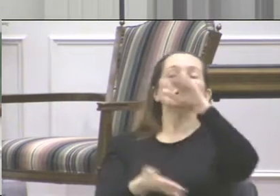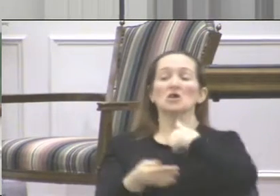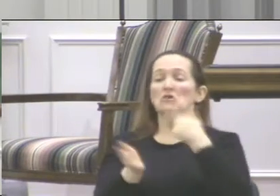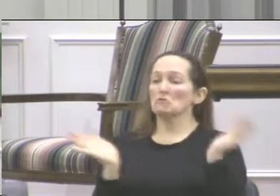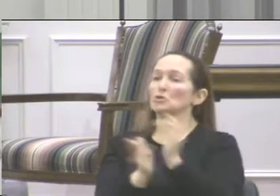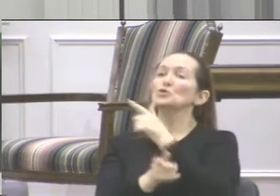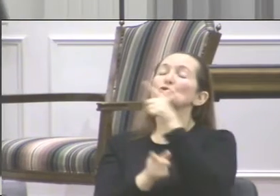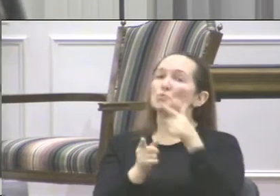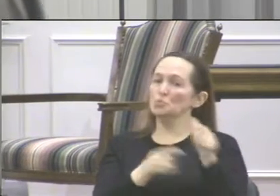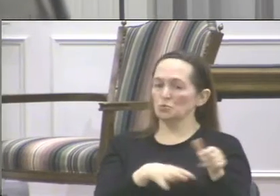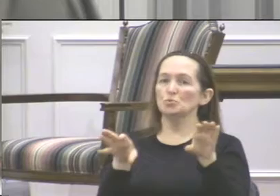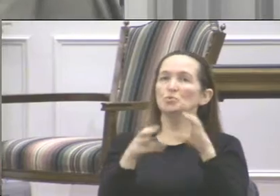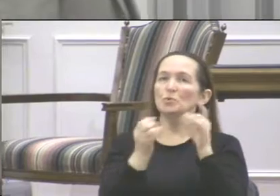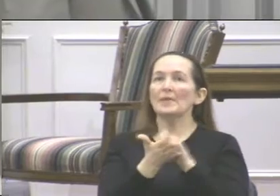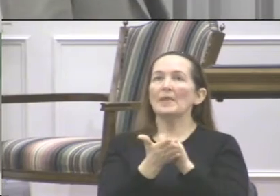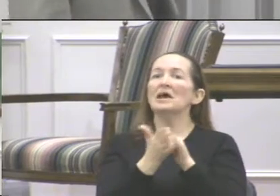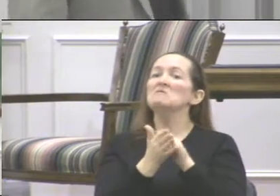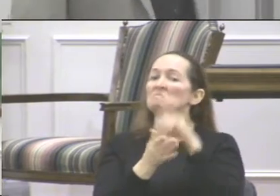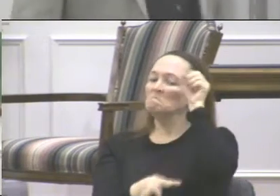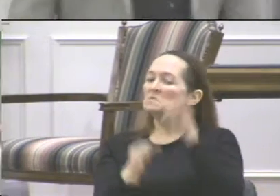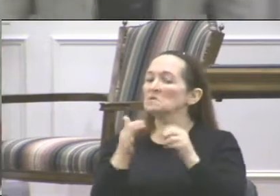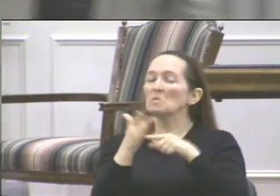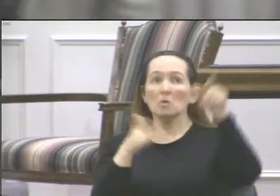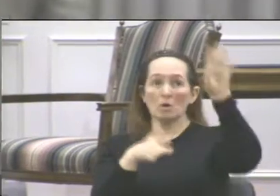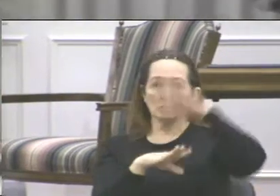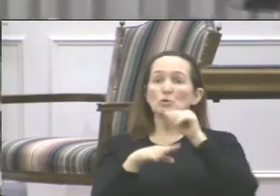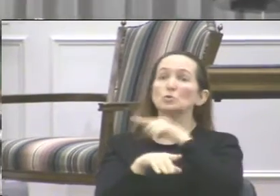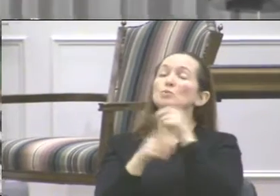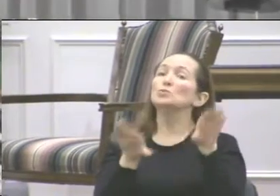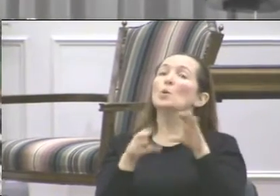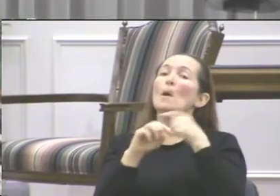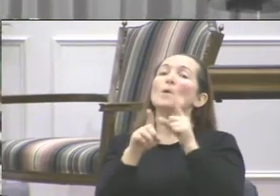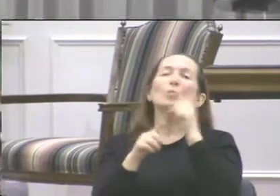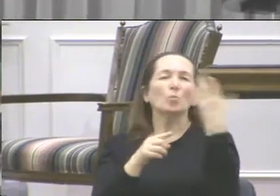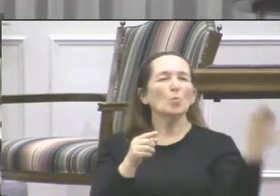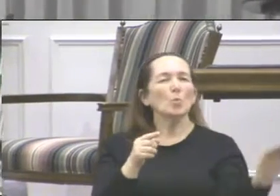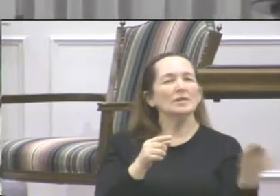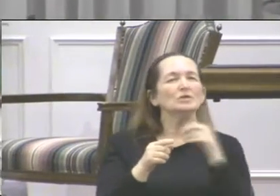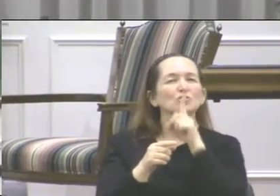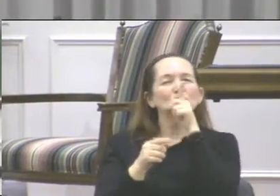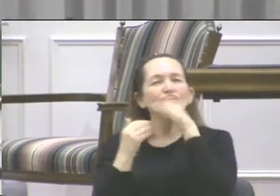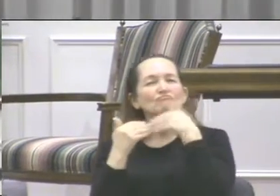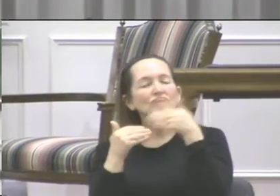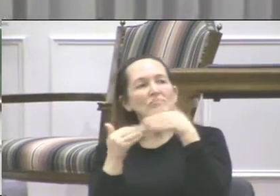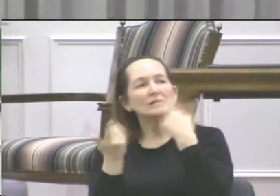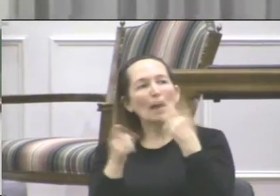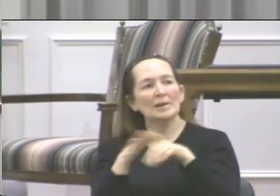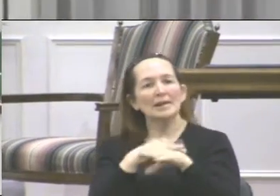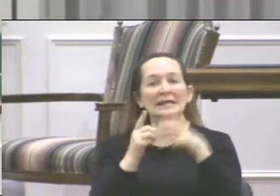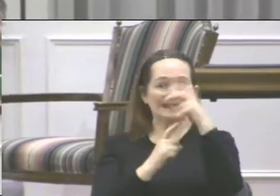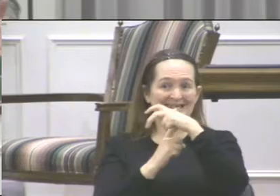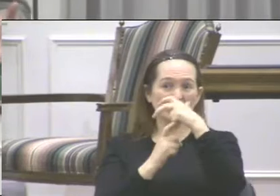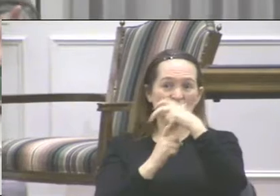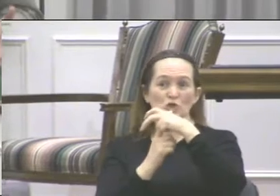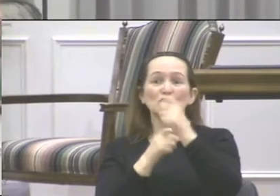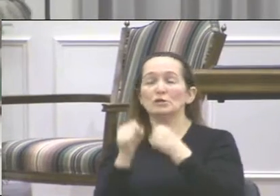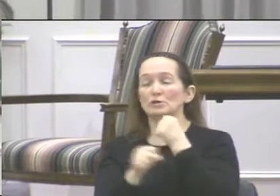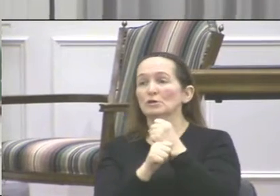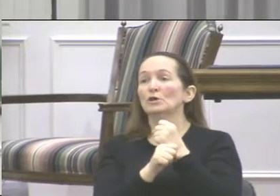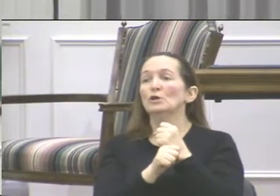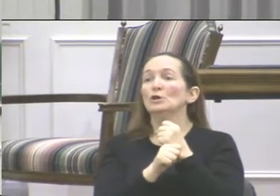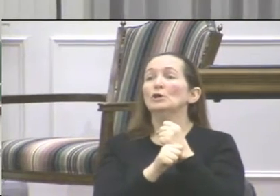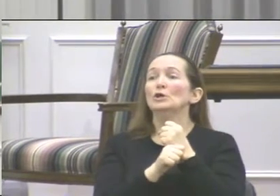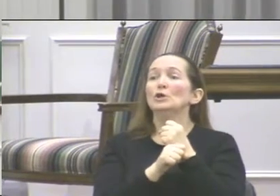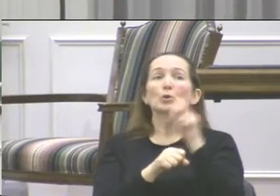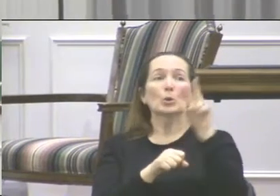you to pursue that and determine what God has called you to do. But one of the things that can so easily happen in a senior year like this is